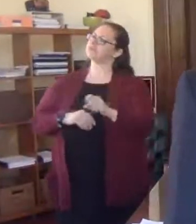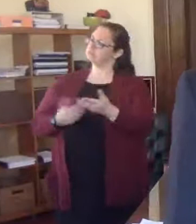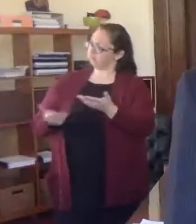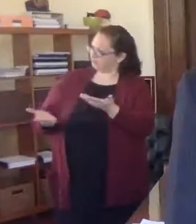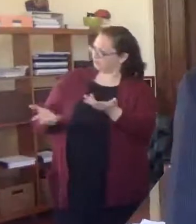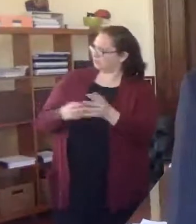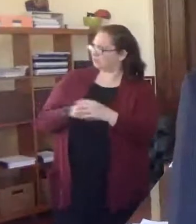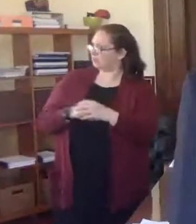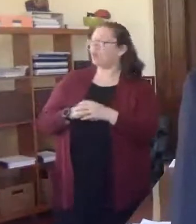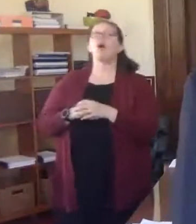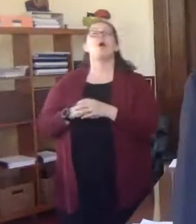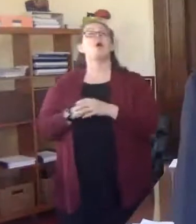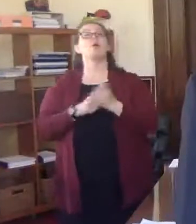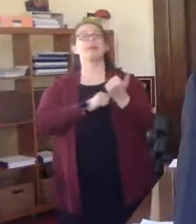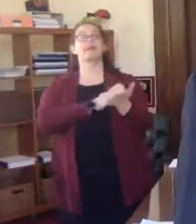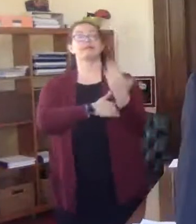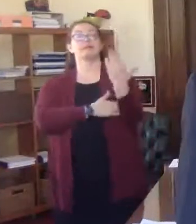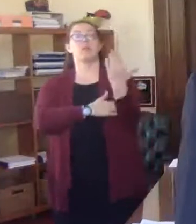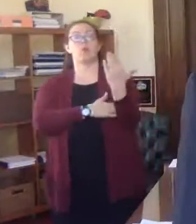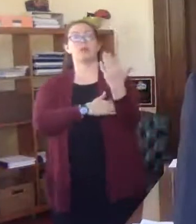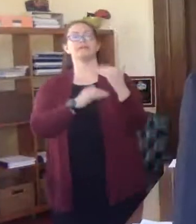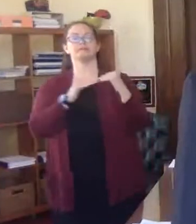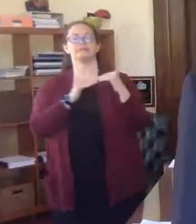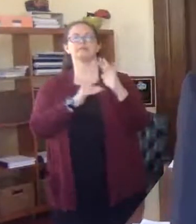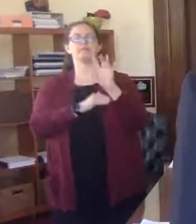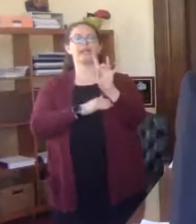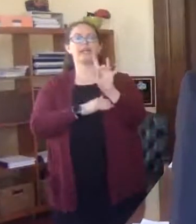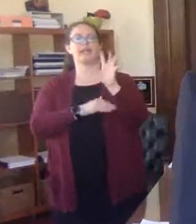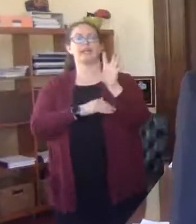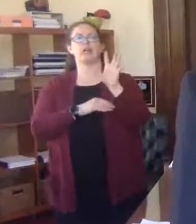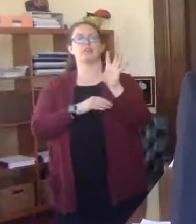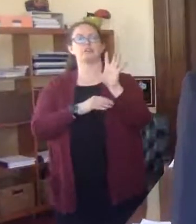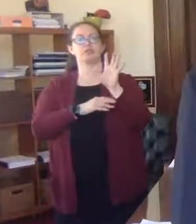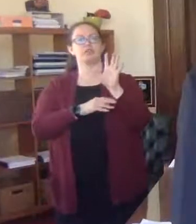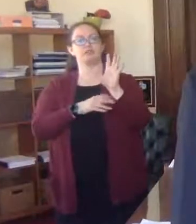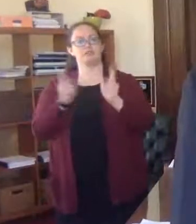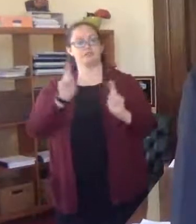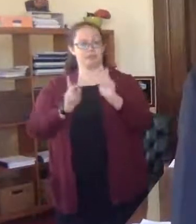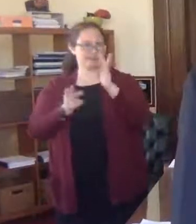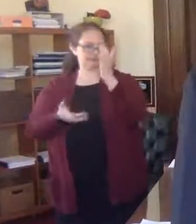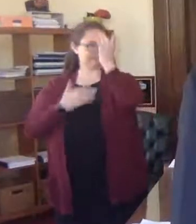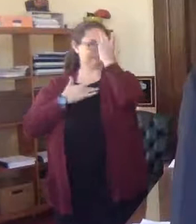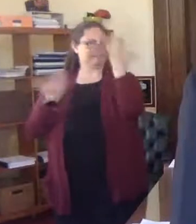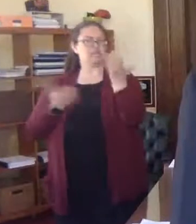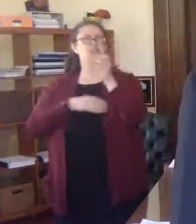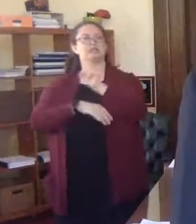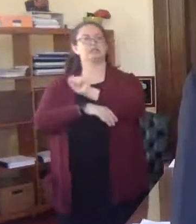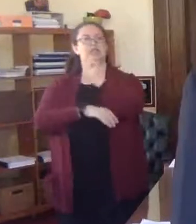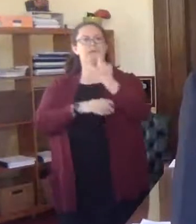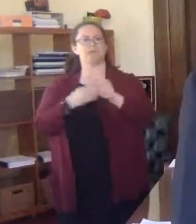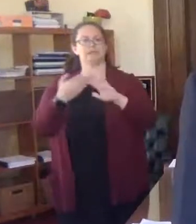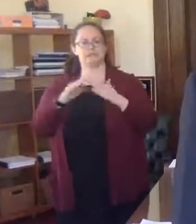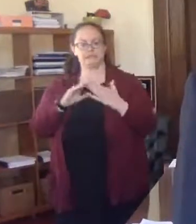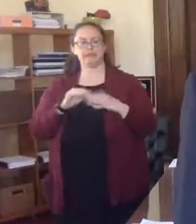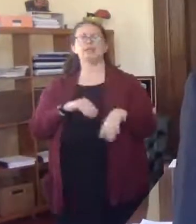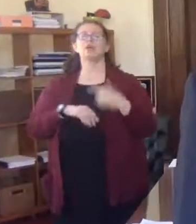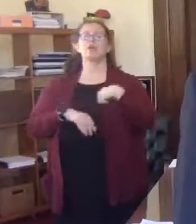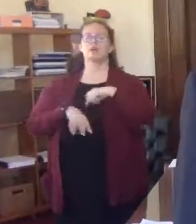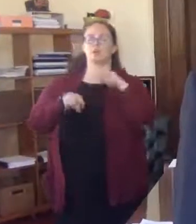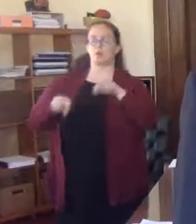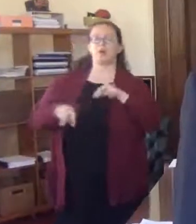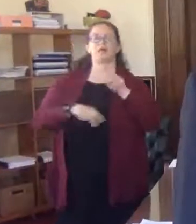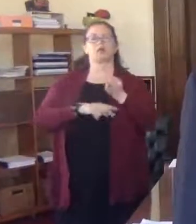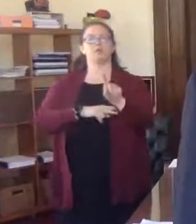So as of this morning, we have over 800 cases being reported in the city of St. Louis. We're monitoring roughly